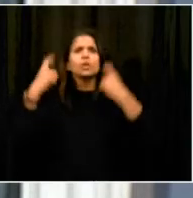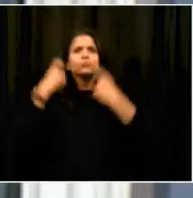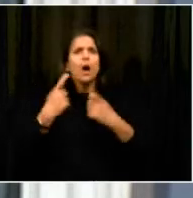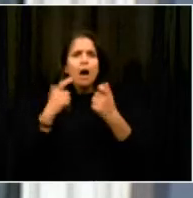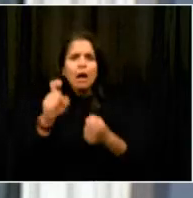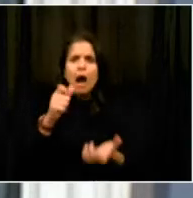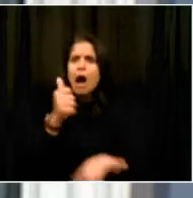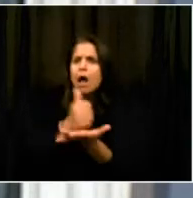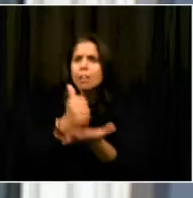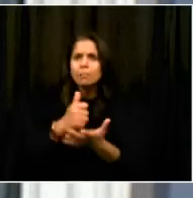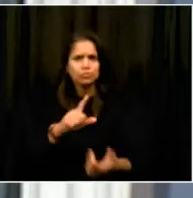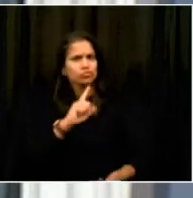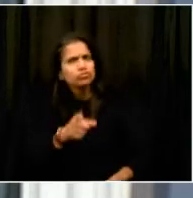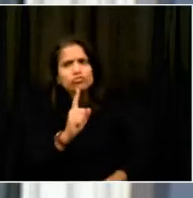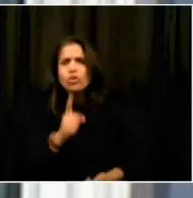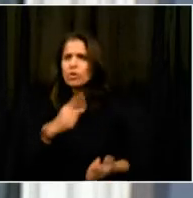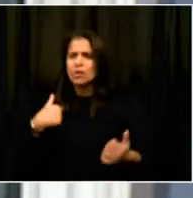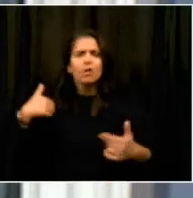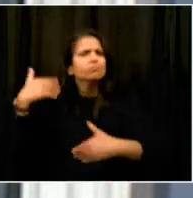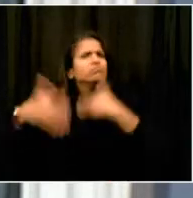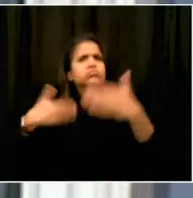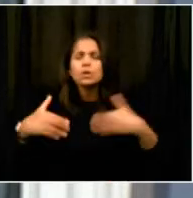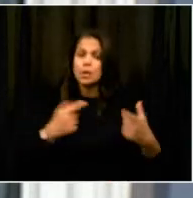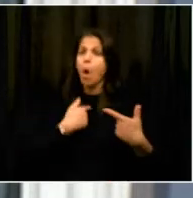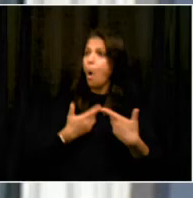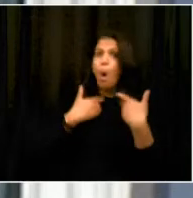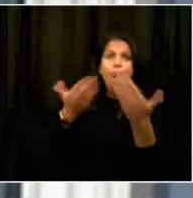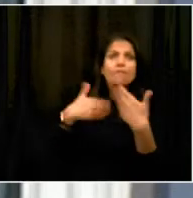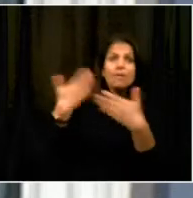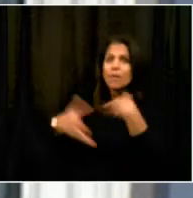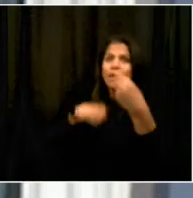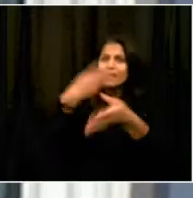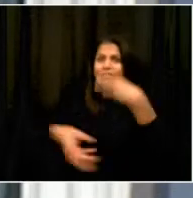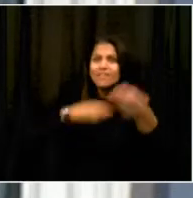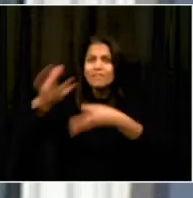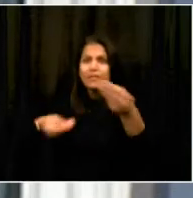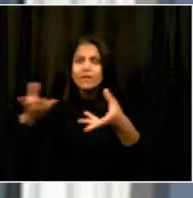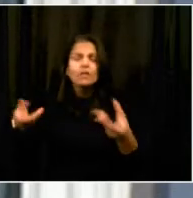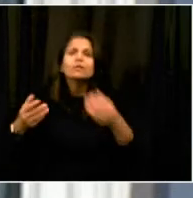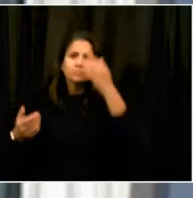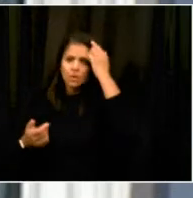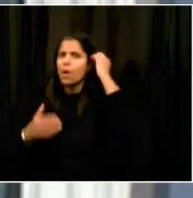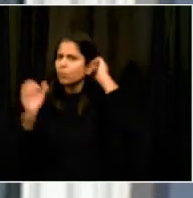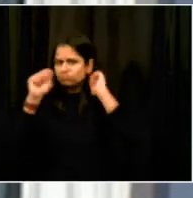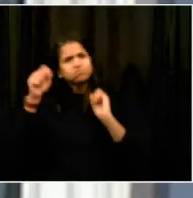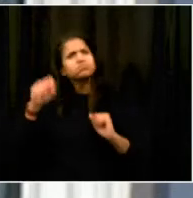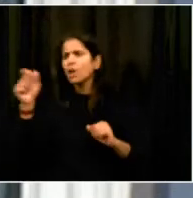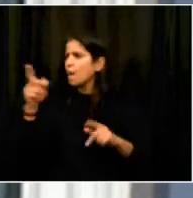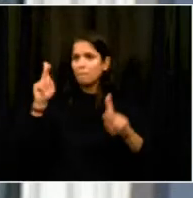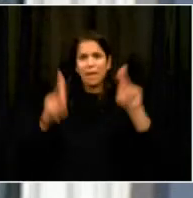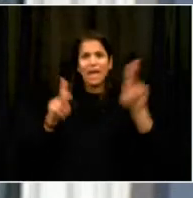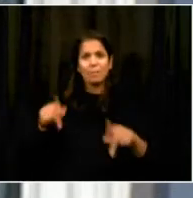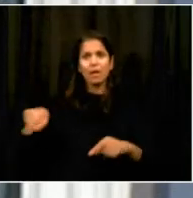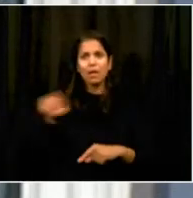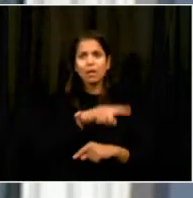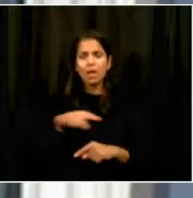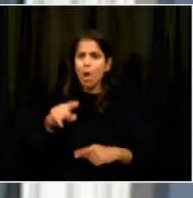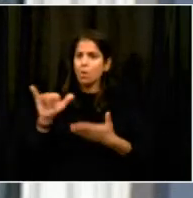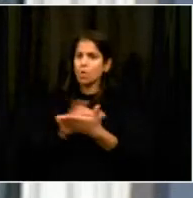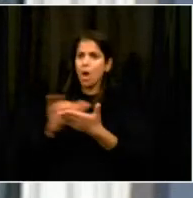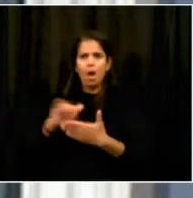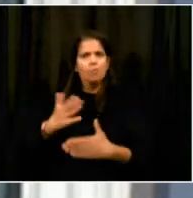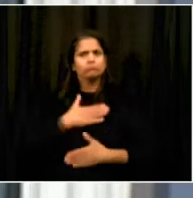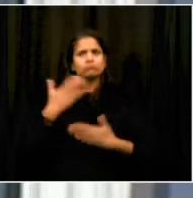and that you're doing your part to keep our city safe. Today, I want to tell you more about what we are doing to fight back against the